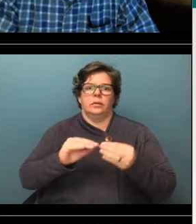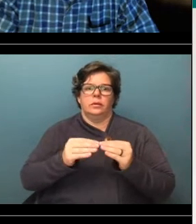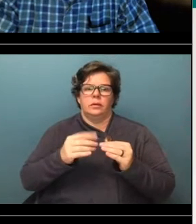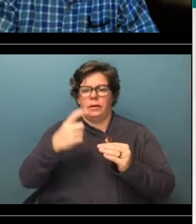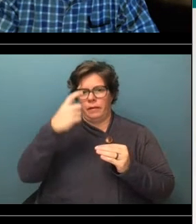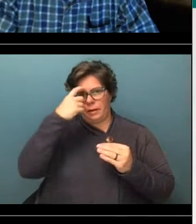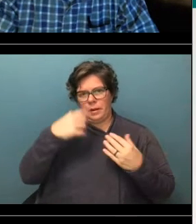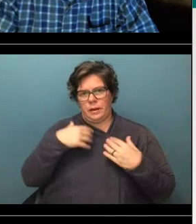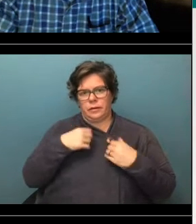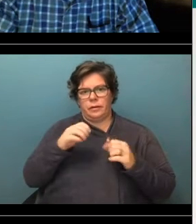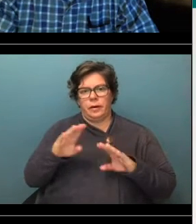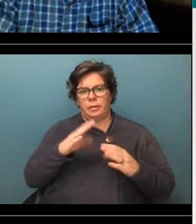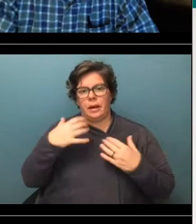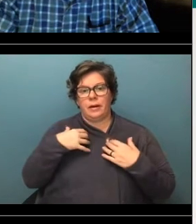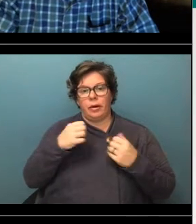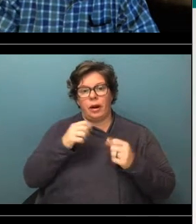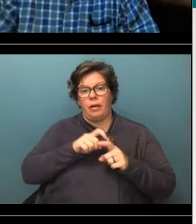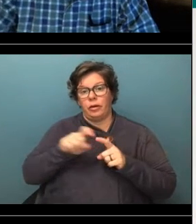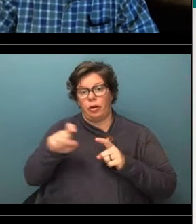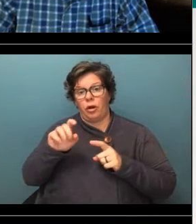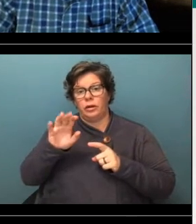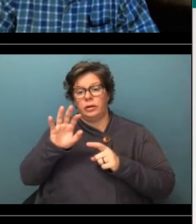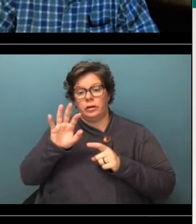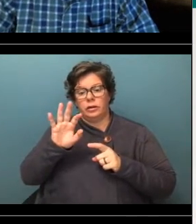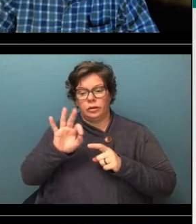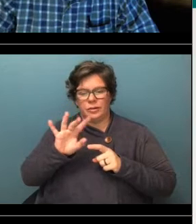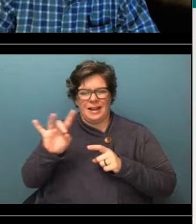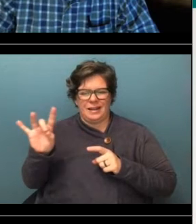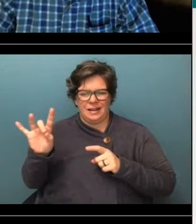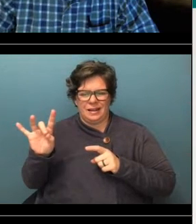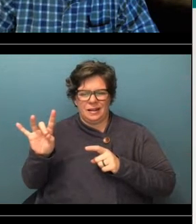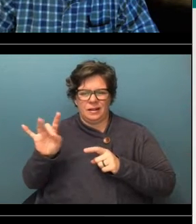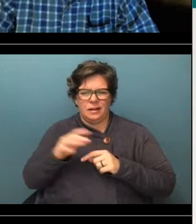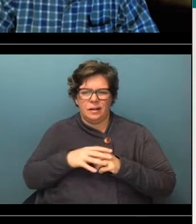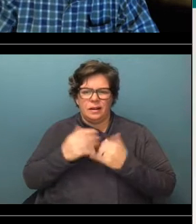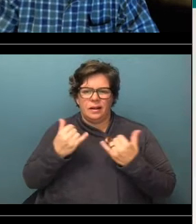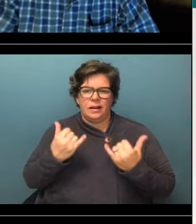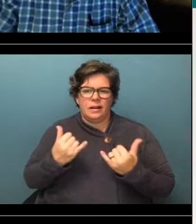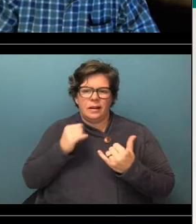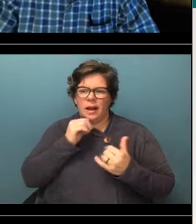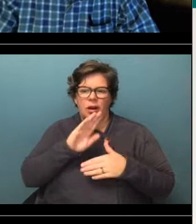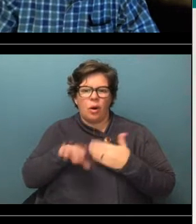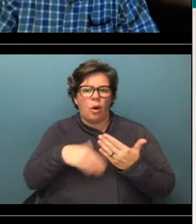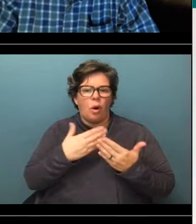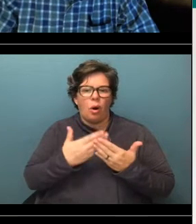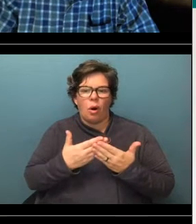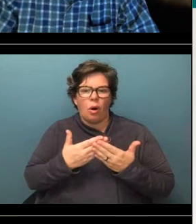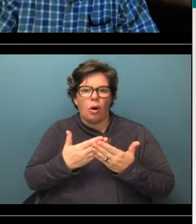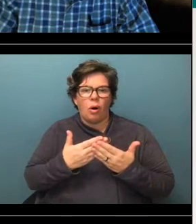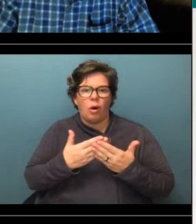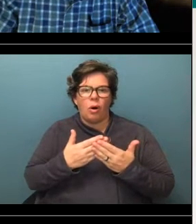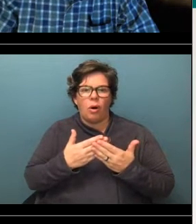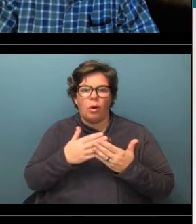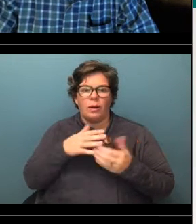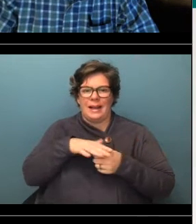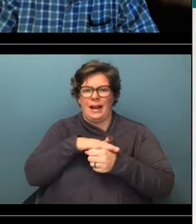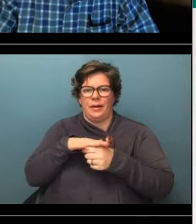health and behavioral health calls to 988. Currently, not all areas in the state